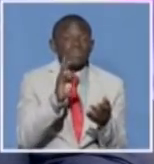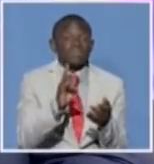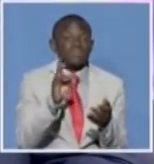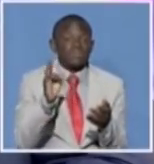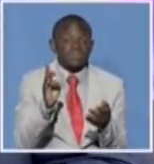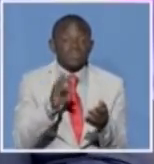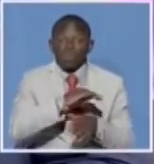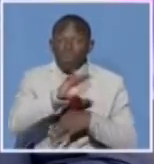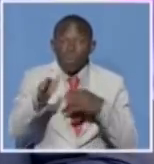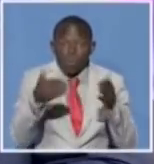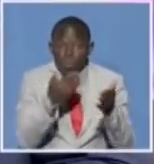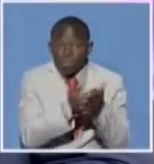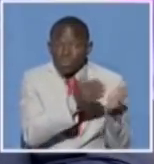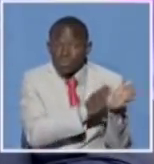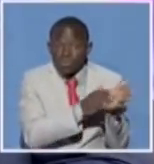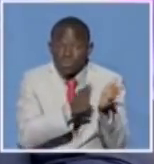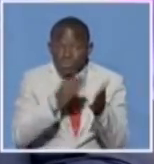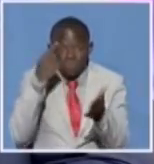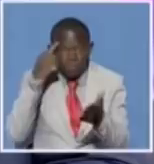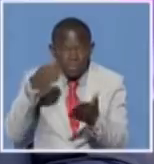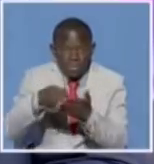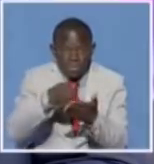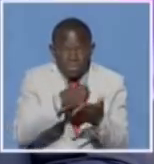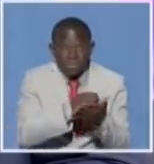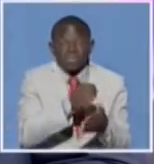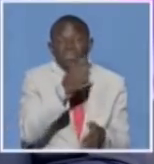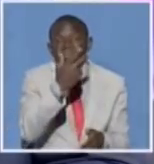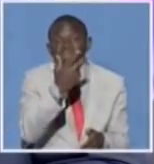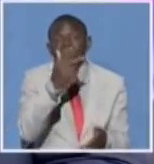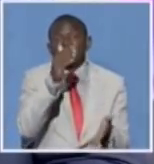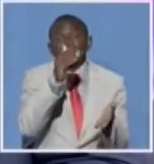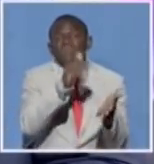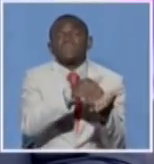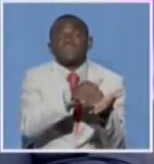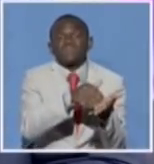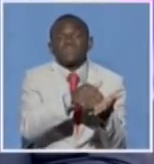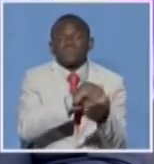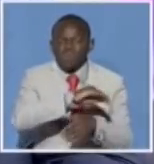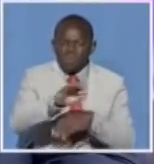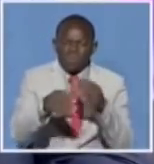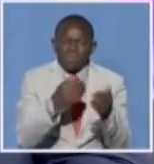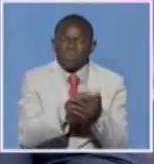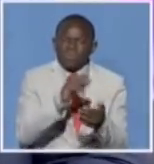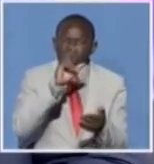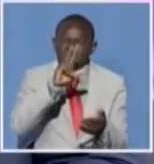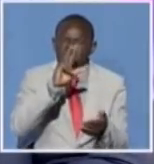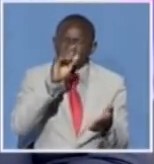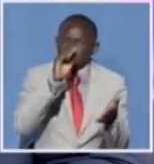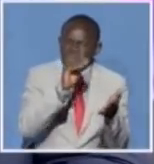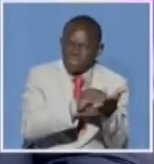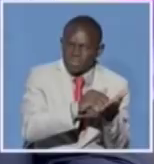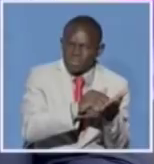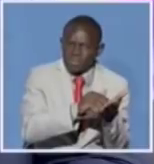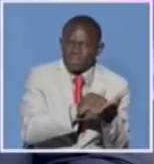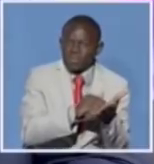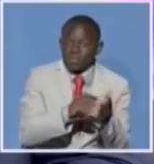having stated that, our intention is that not even one center should we have a situation where